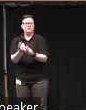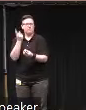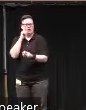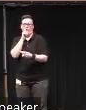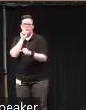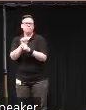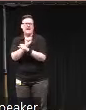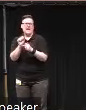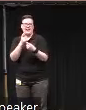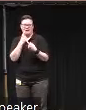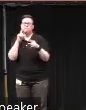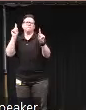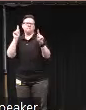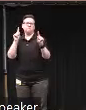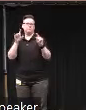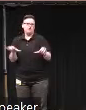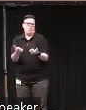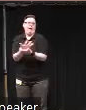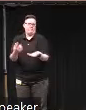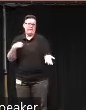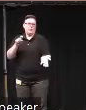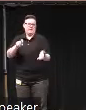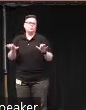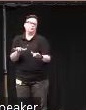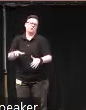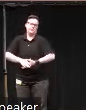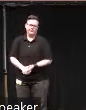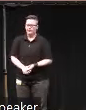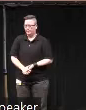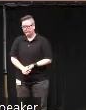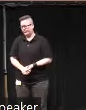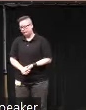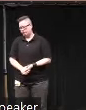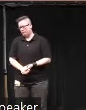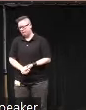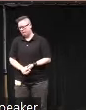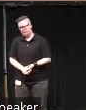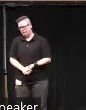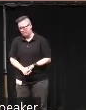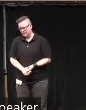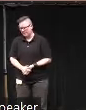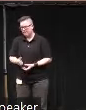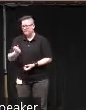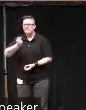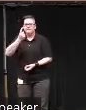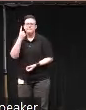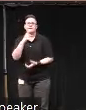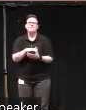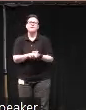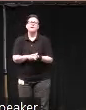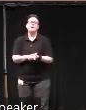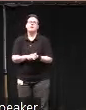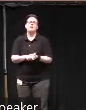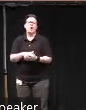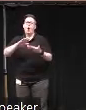meet the challenges that were ahead of us. because we had overwhelming mental health